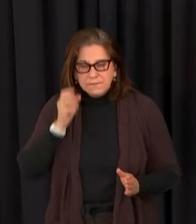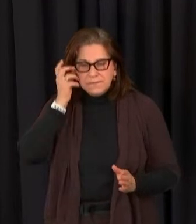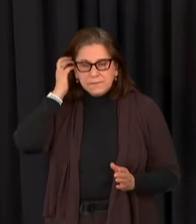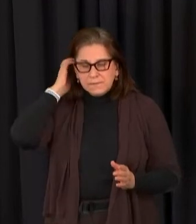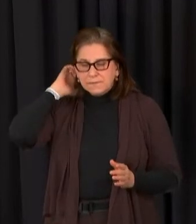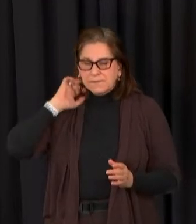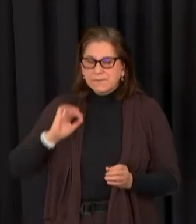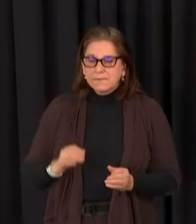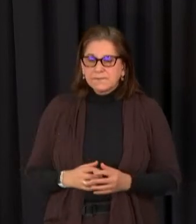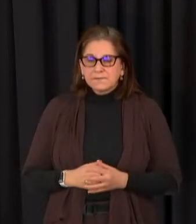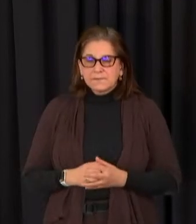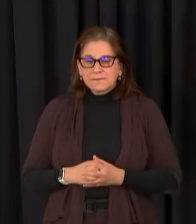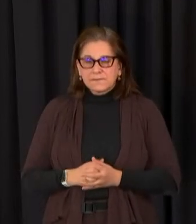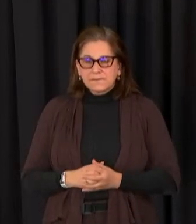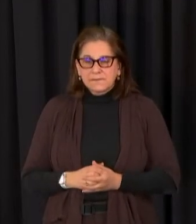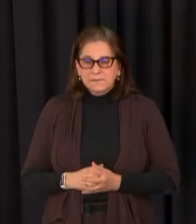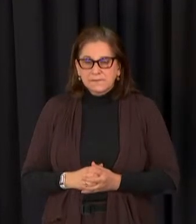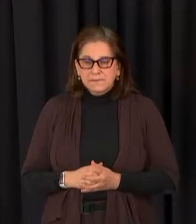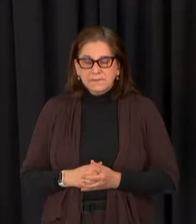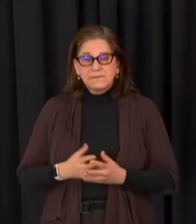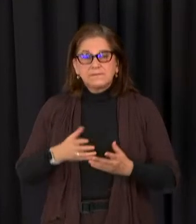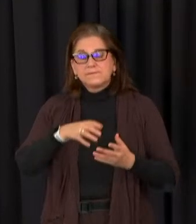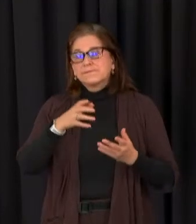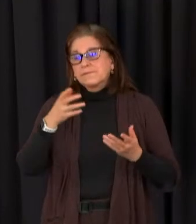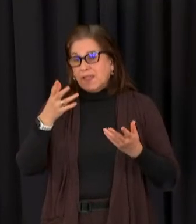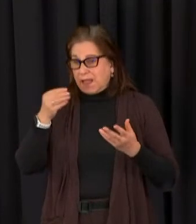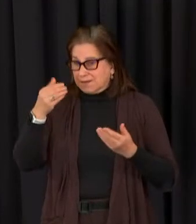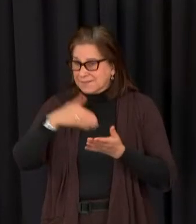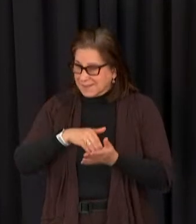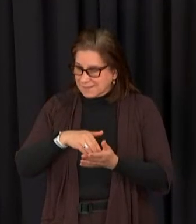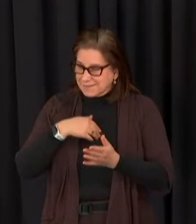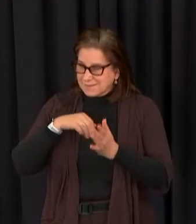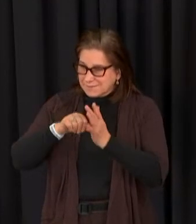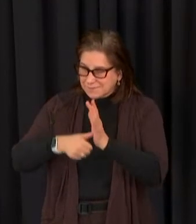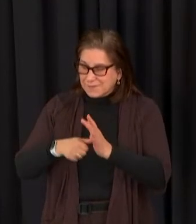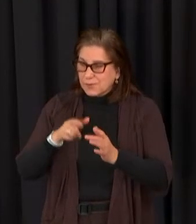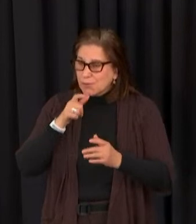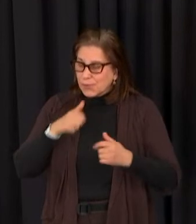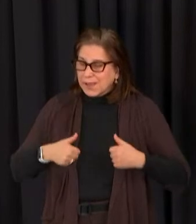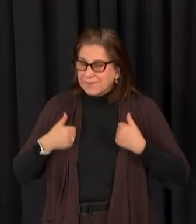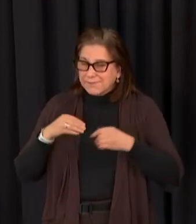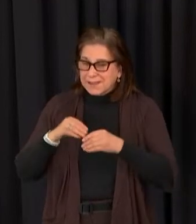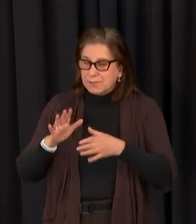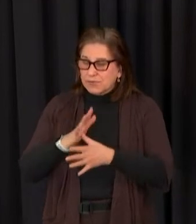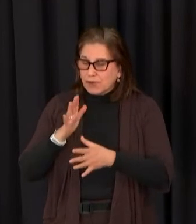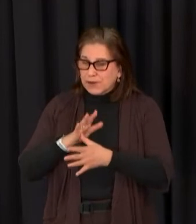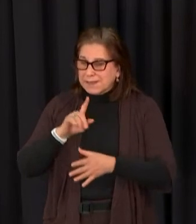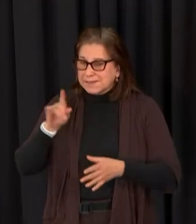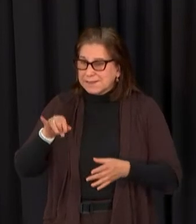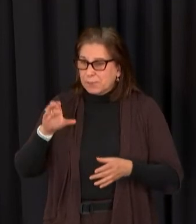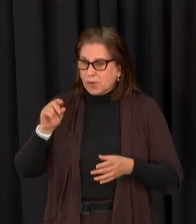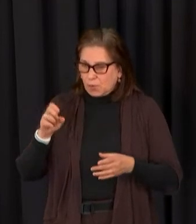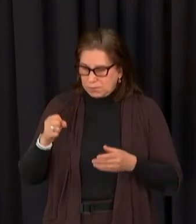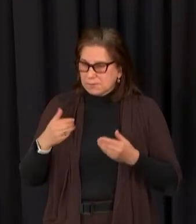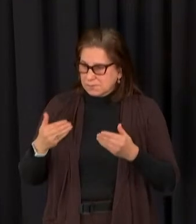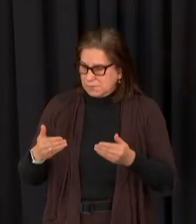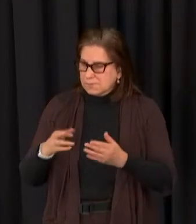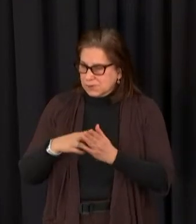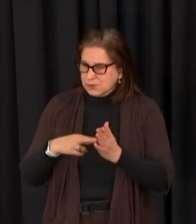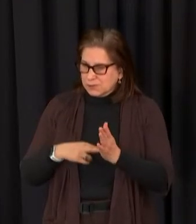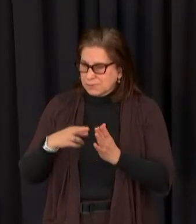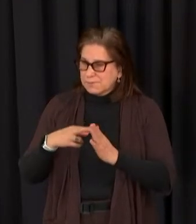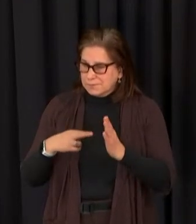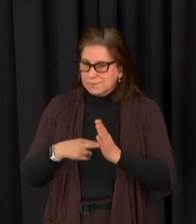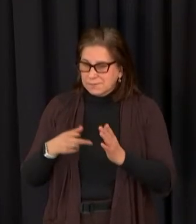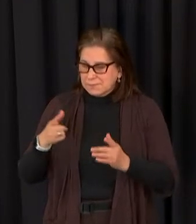to residents who live in priority zip codes. At this time, the order in which you